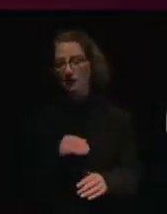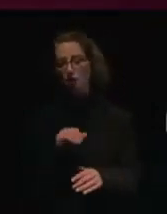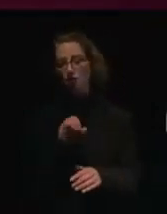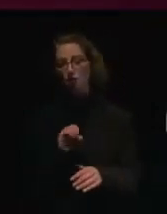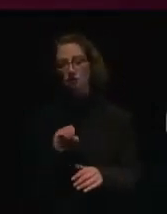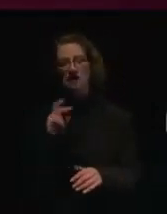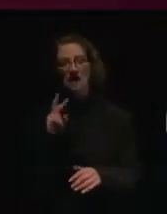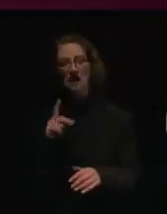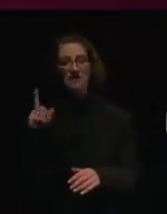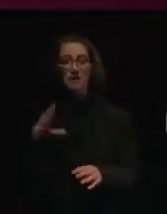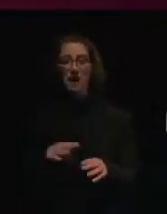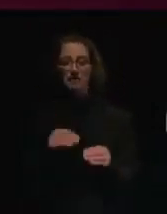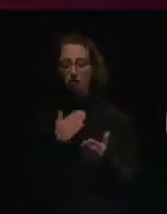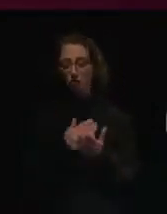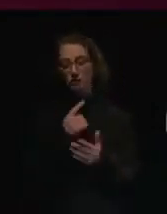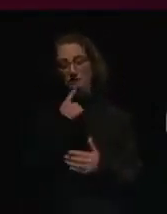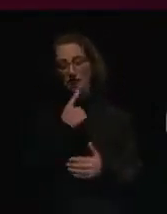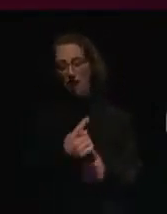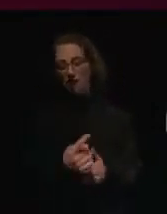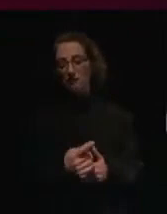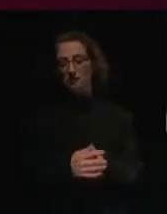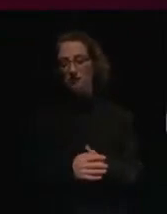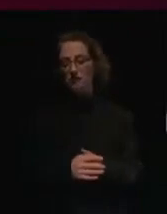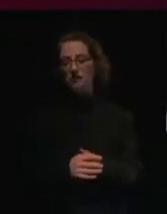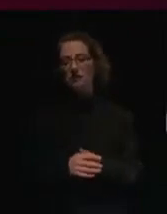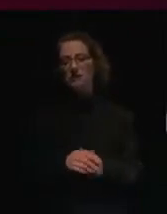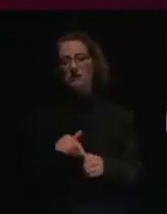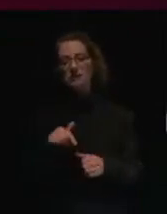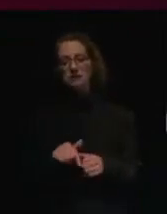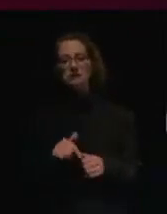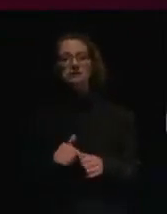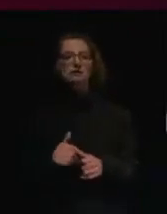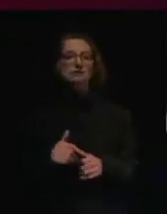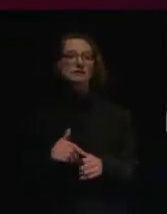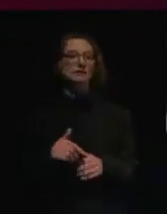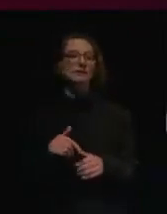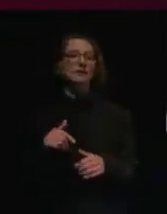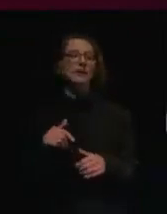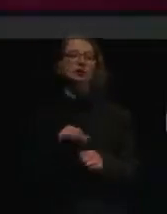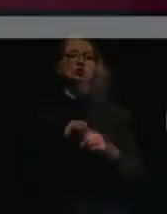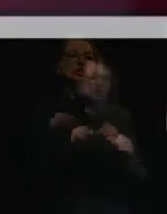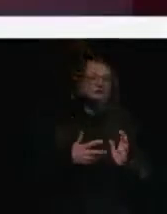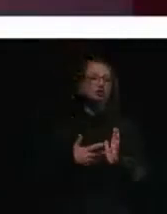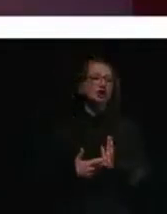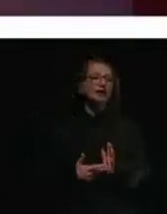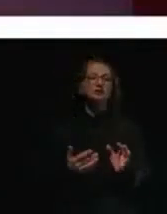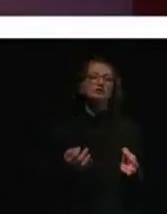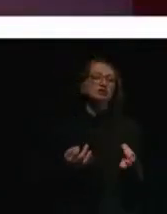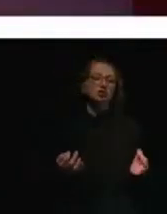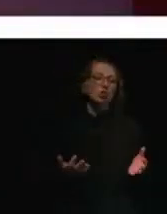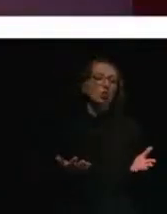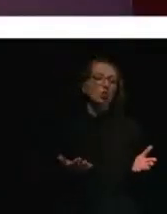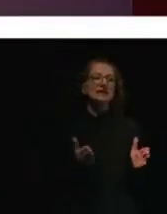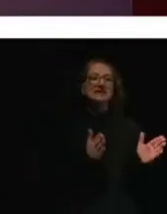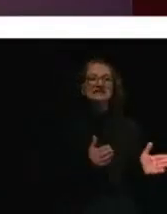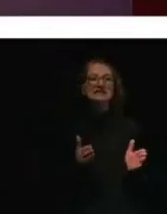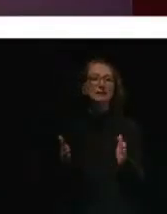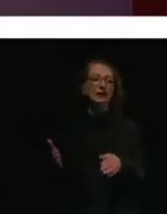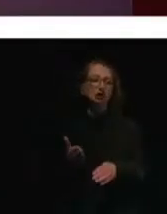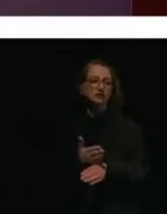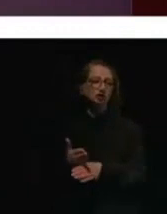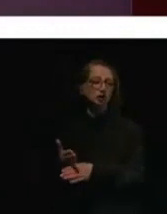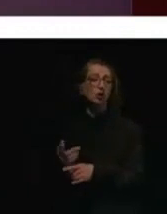In the beginning, Matthias Schulze-Kraft said that we work very interdisciplinarily in Systemcheck.